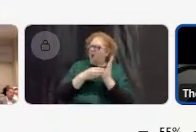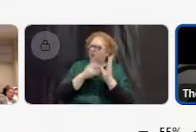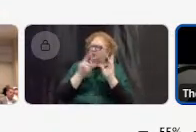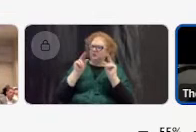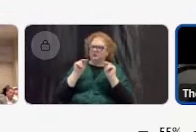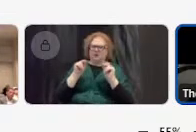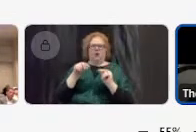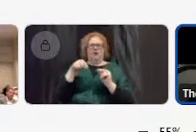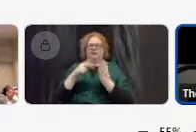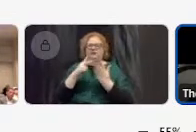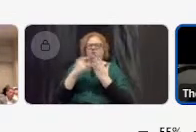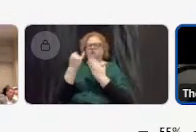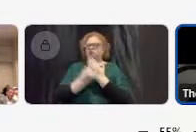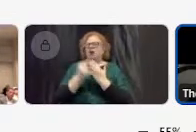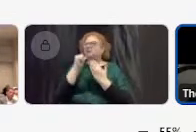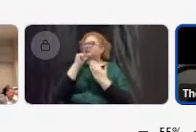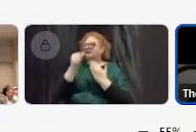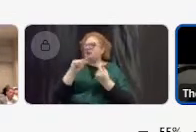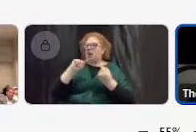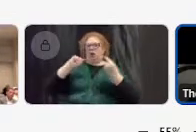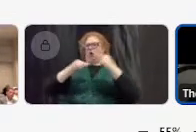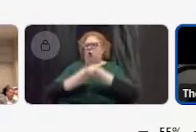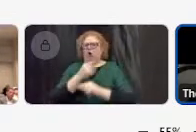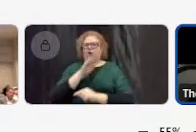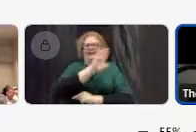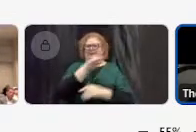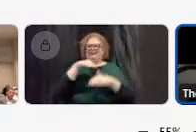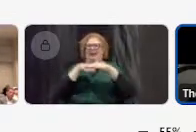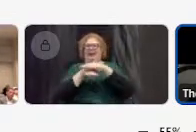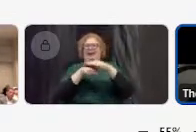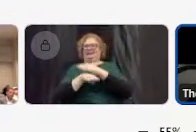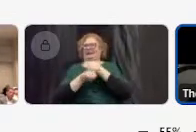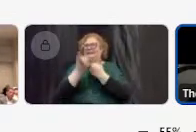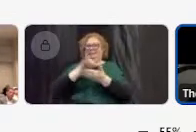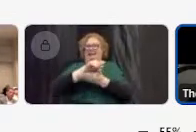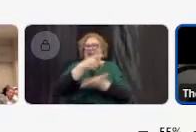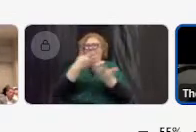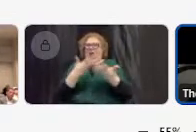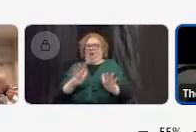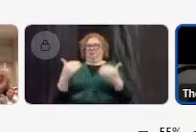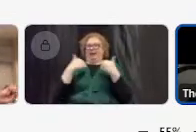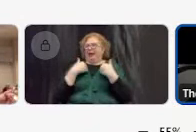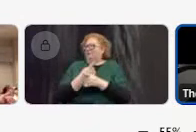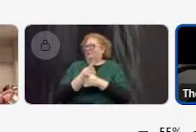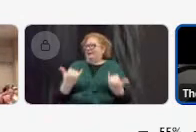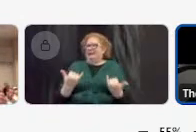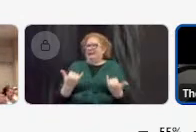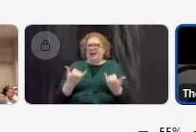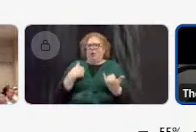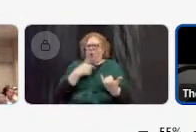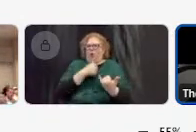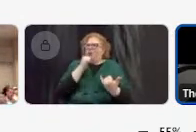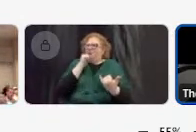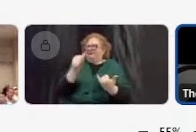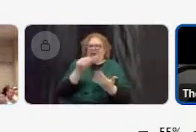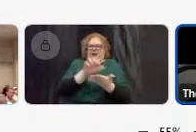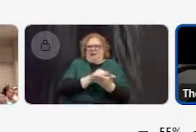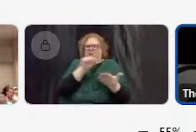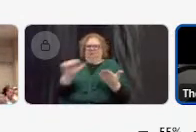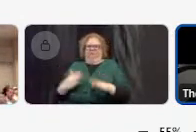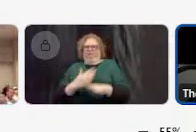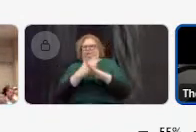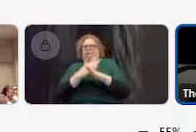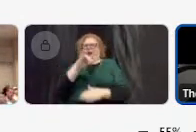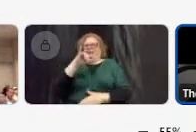hurting the access that he already has in place today. It's not taking anything away. But I know Mr. Hernsberger, and we're prepared to amend